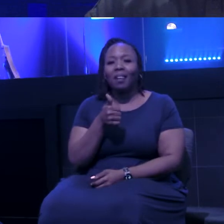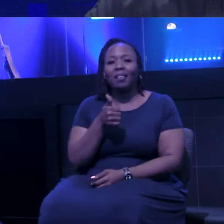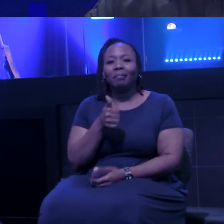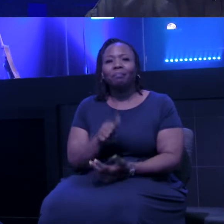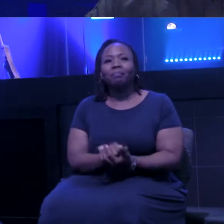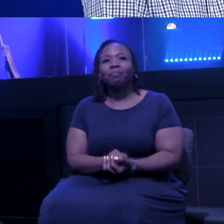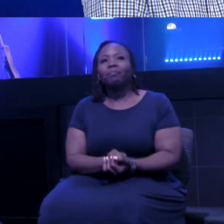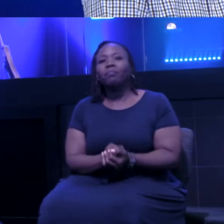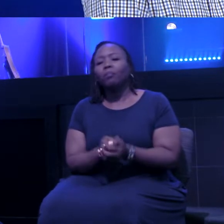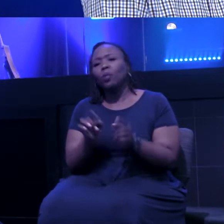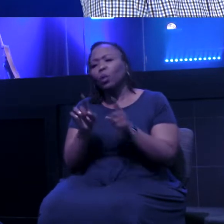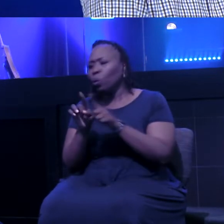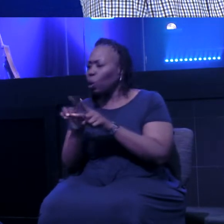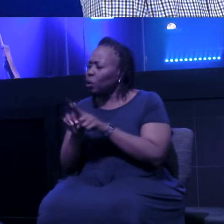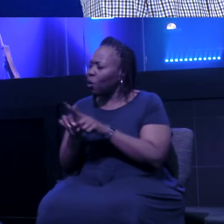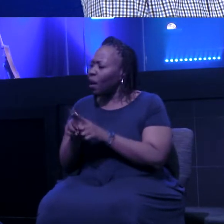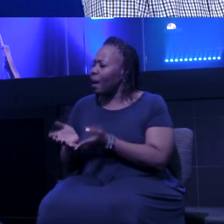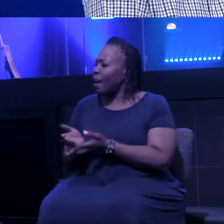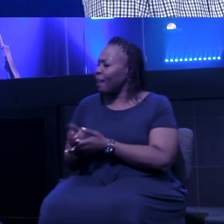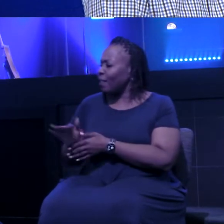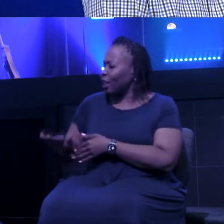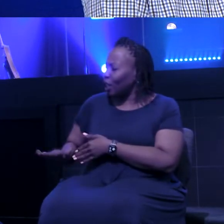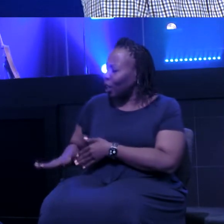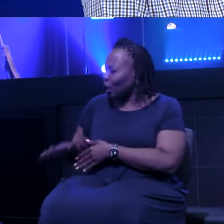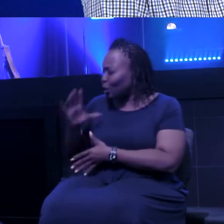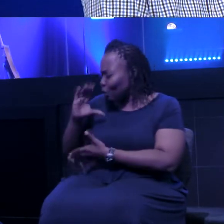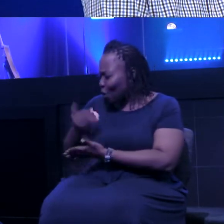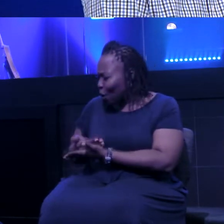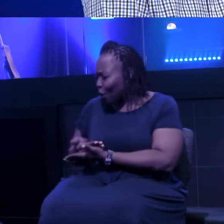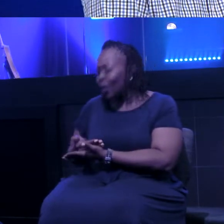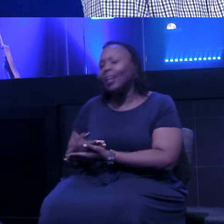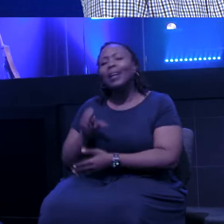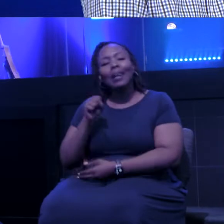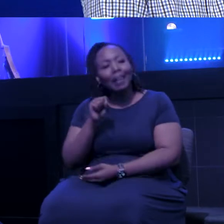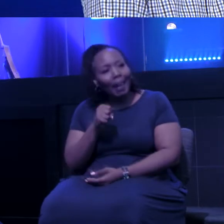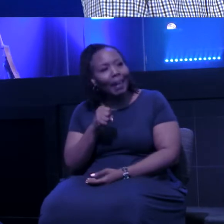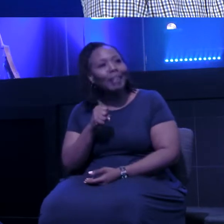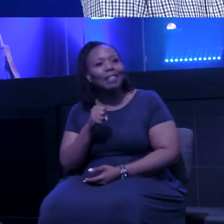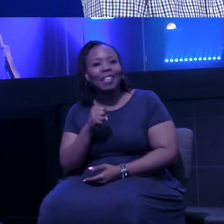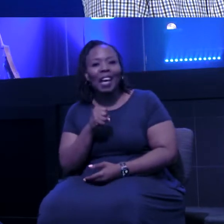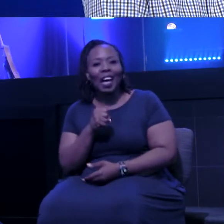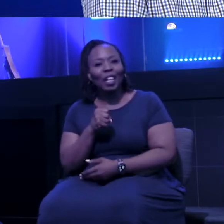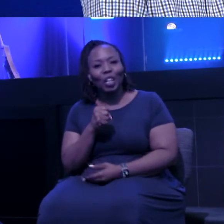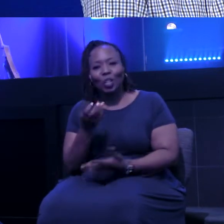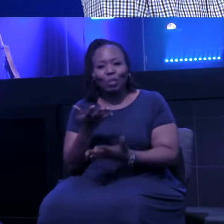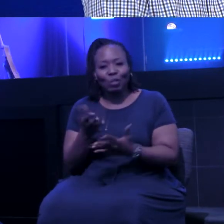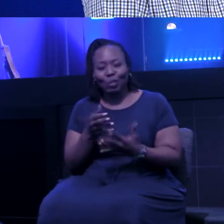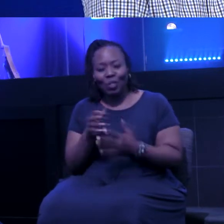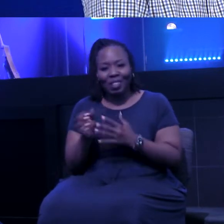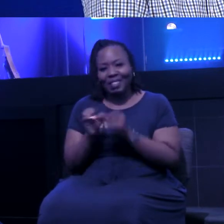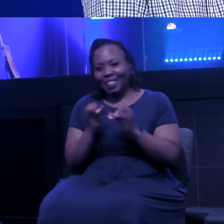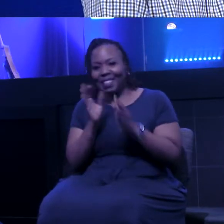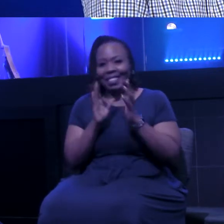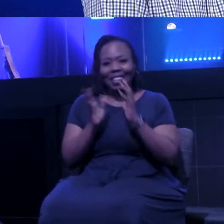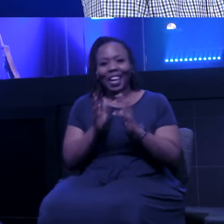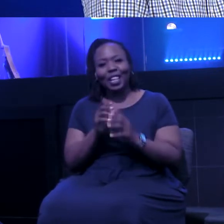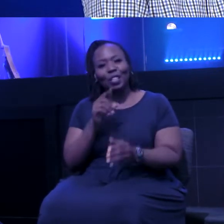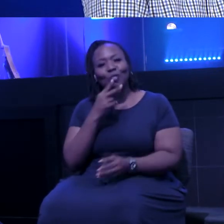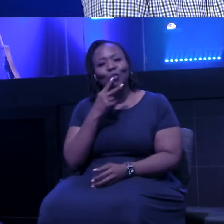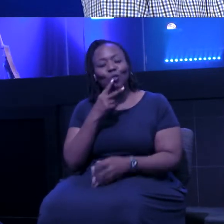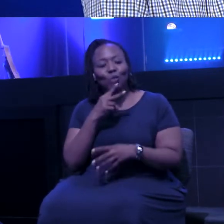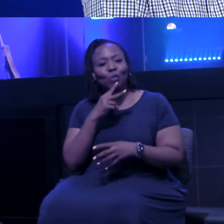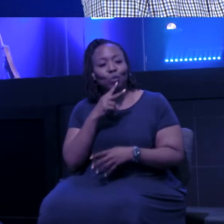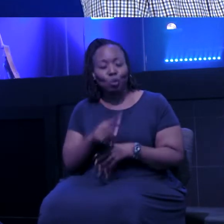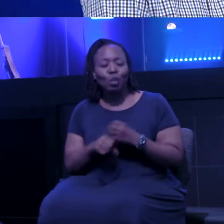you also have a little daughter. Yeah, a little feisty 2-year-old, Tamara, who is amazing,